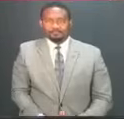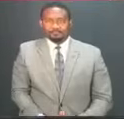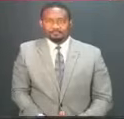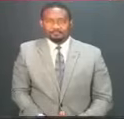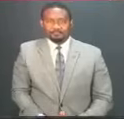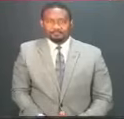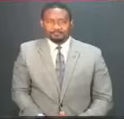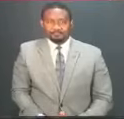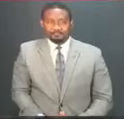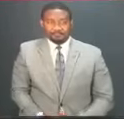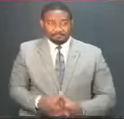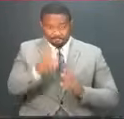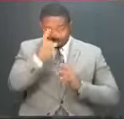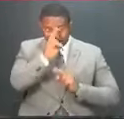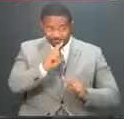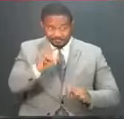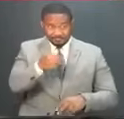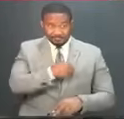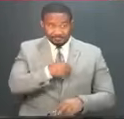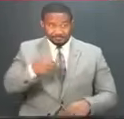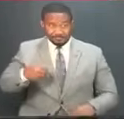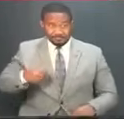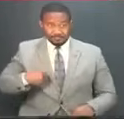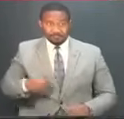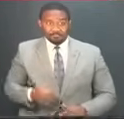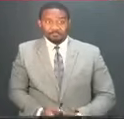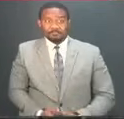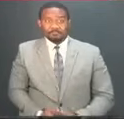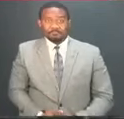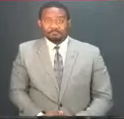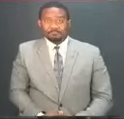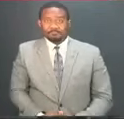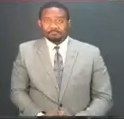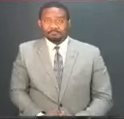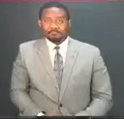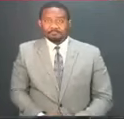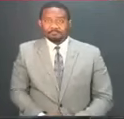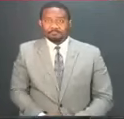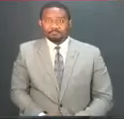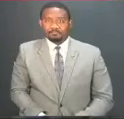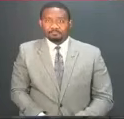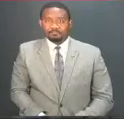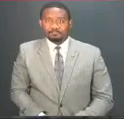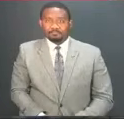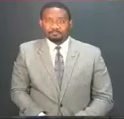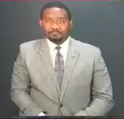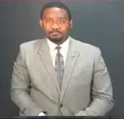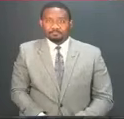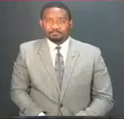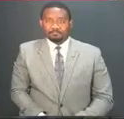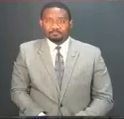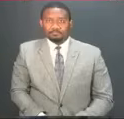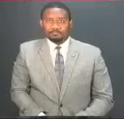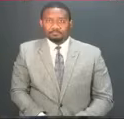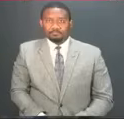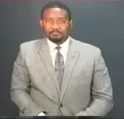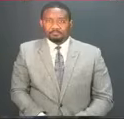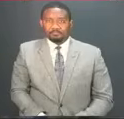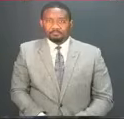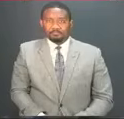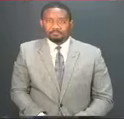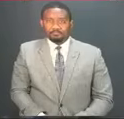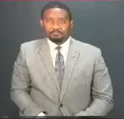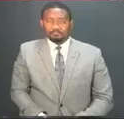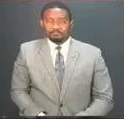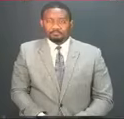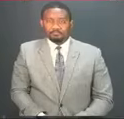Honorable members, You're the vice chairman. Just come on. Just second the motion. Just second the